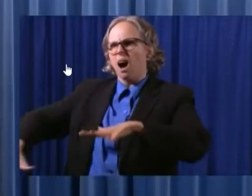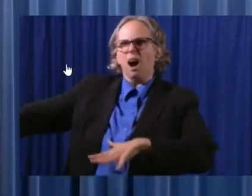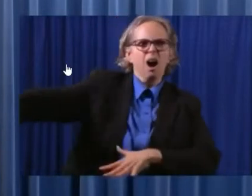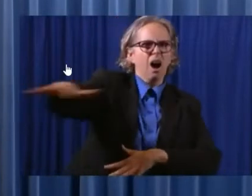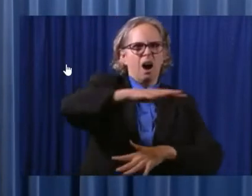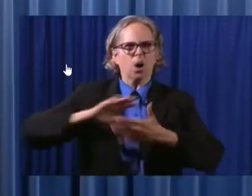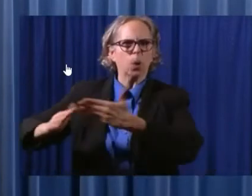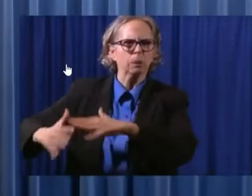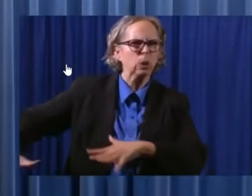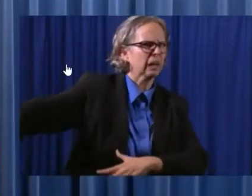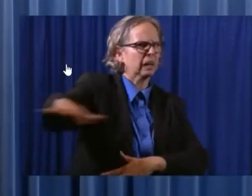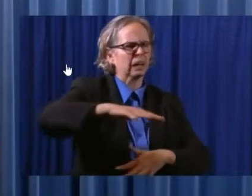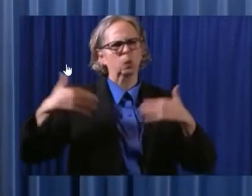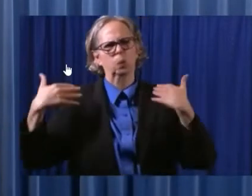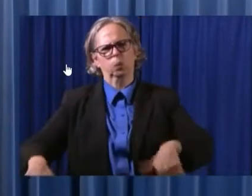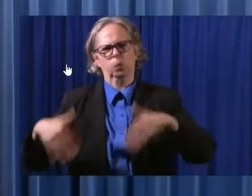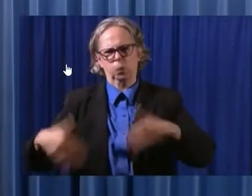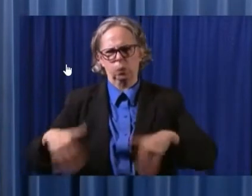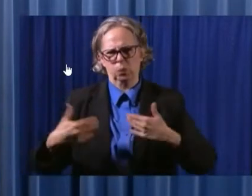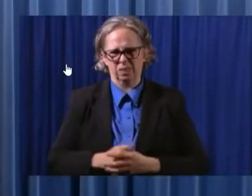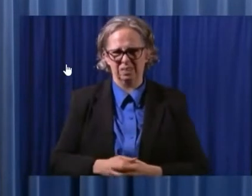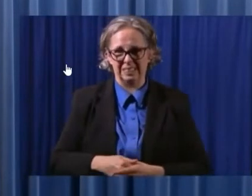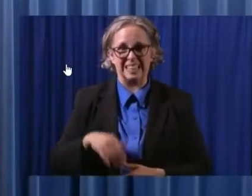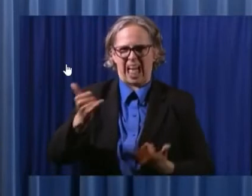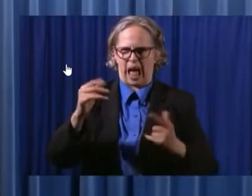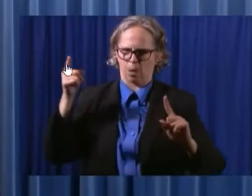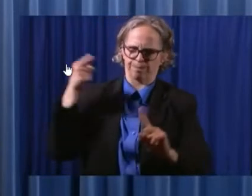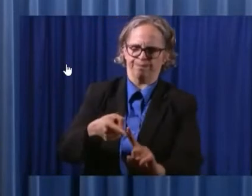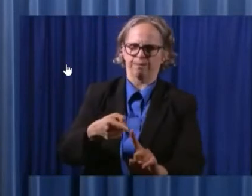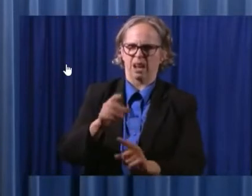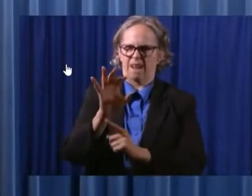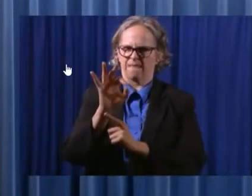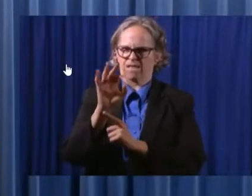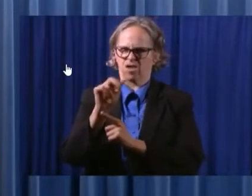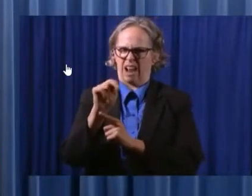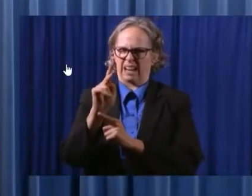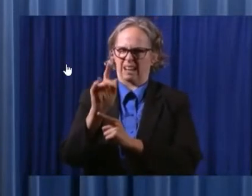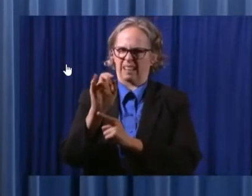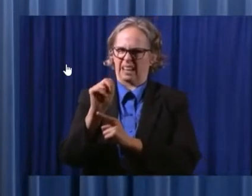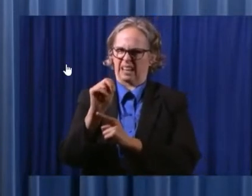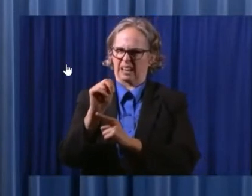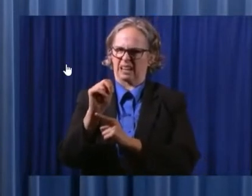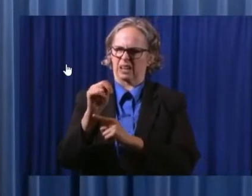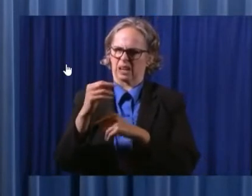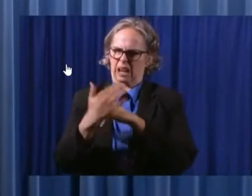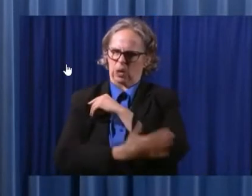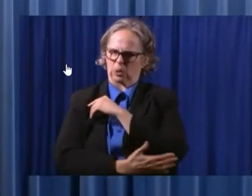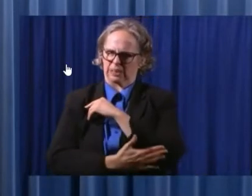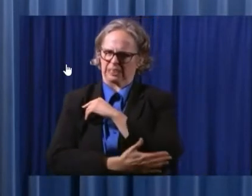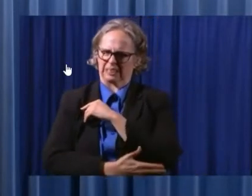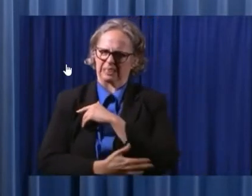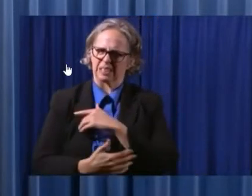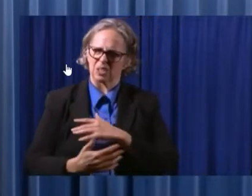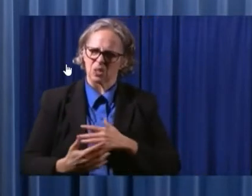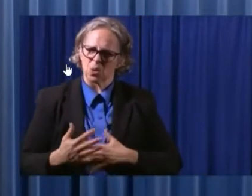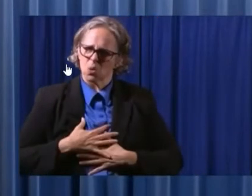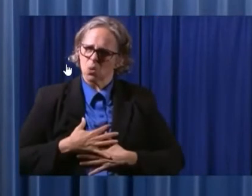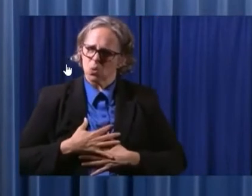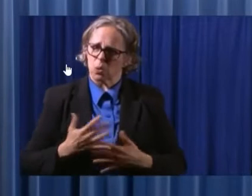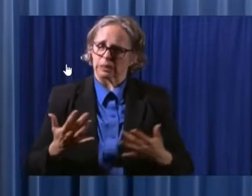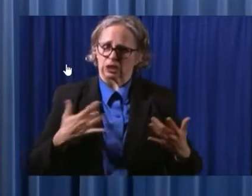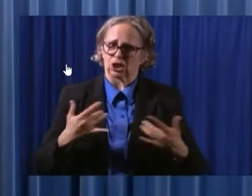Again, Franklin is red as the other ones I just read, but there's a special concern,